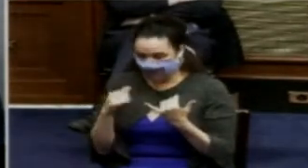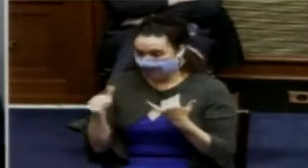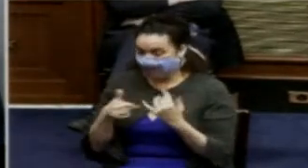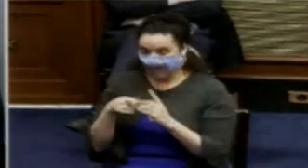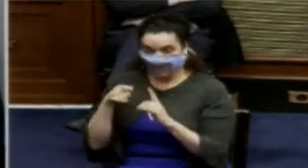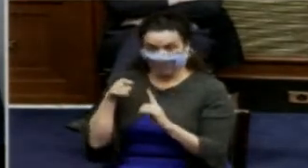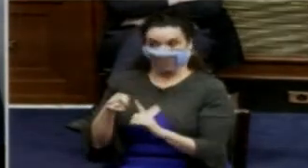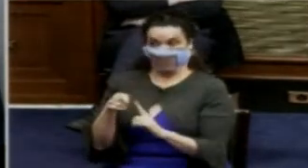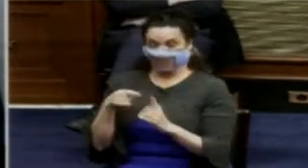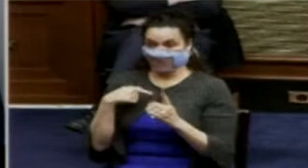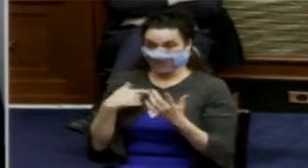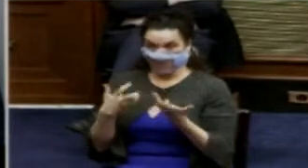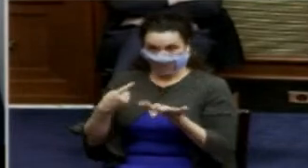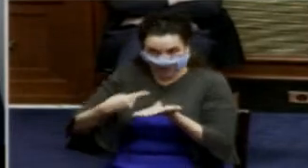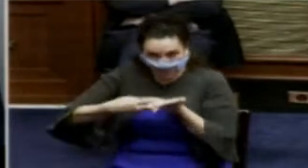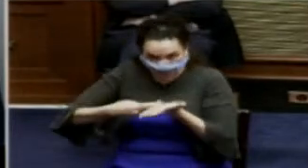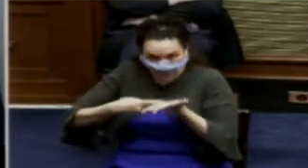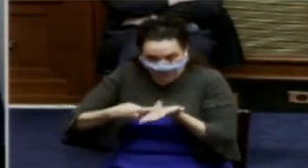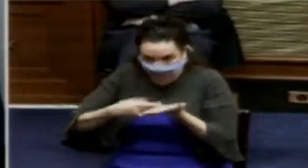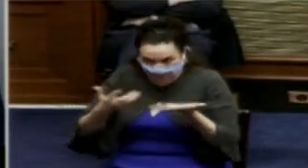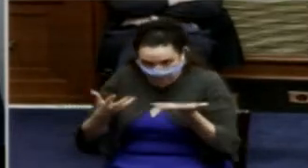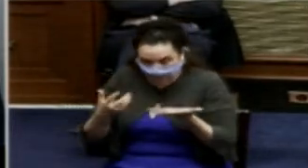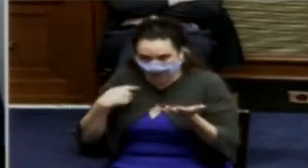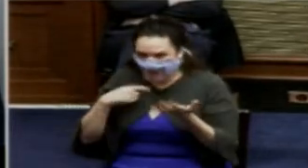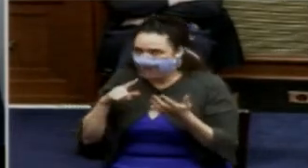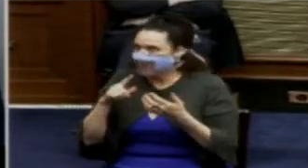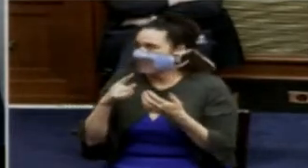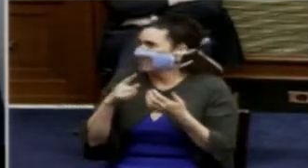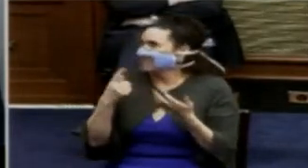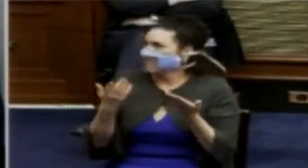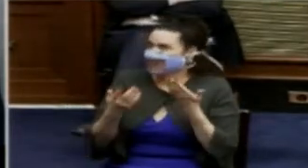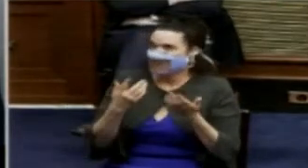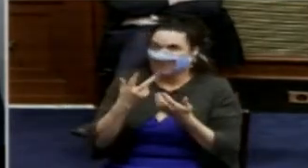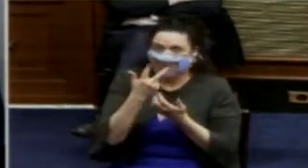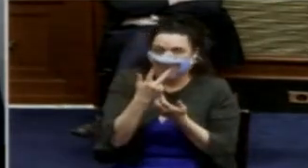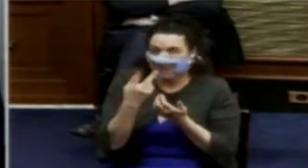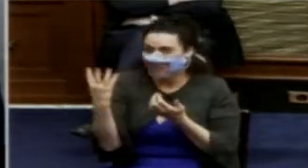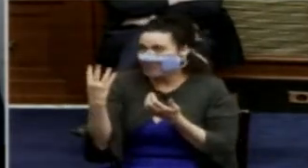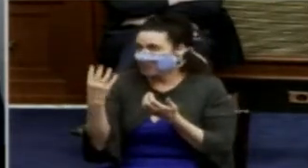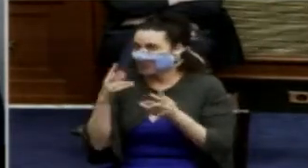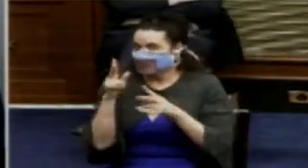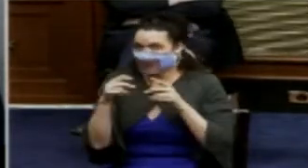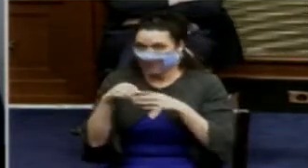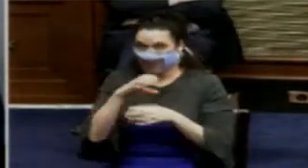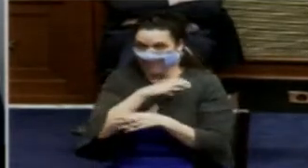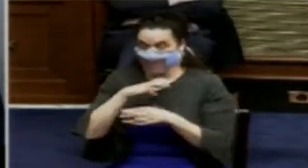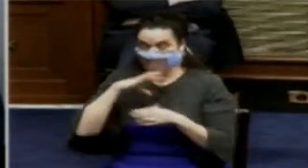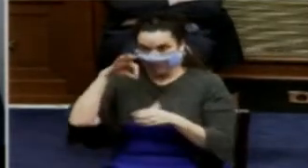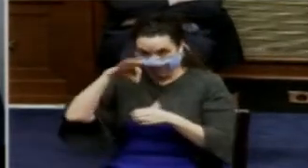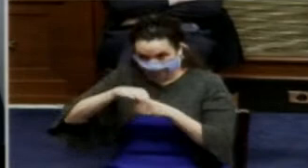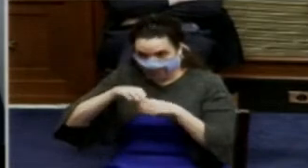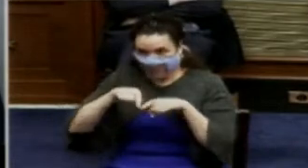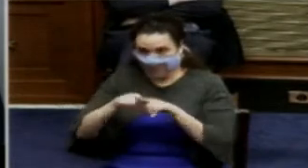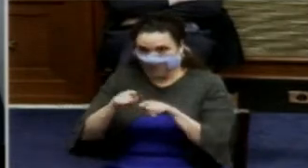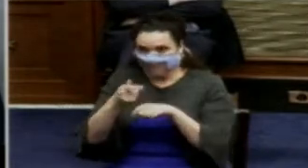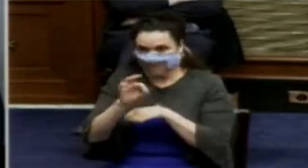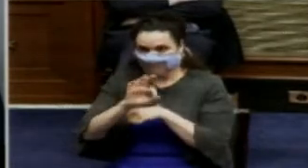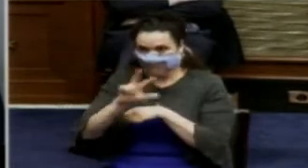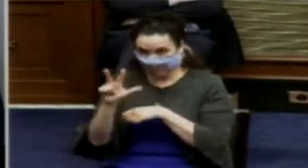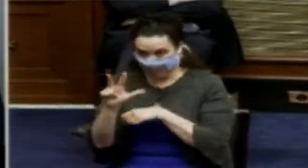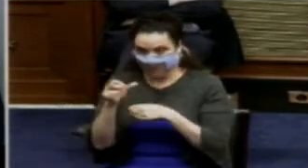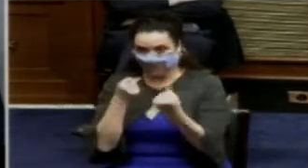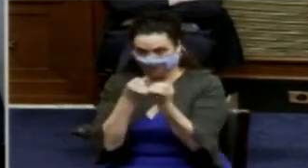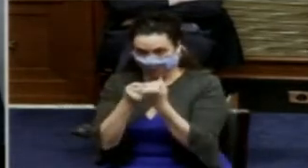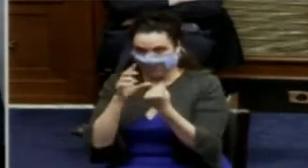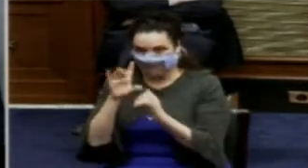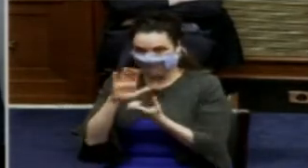one of the only 3 or 4 members of Congress that voted in 1993 in favor of statehood and voted last year